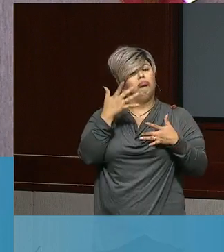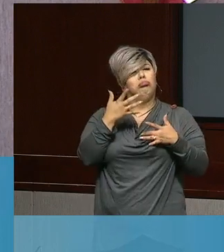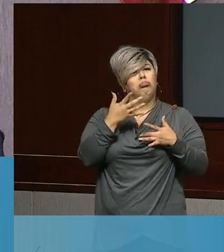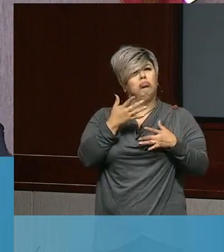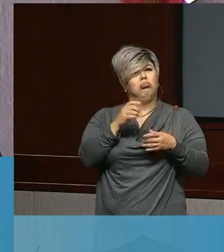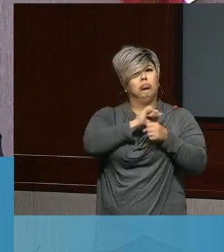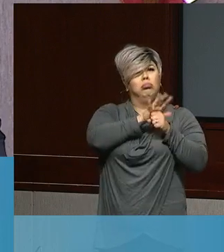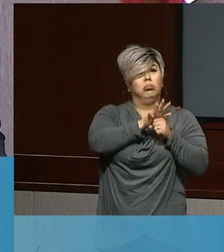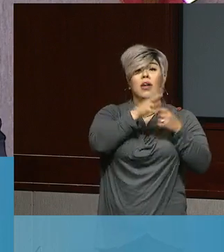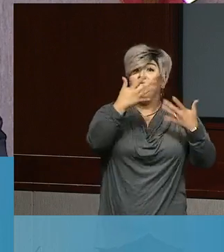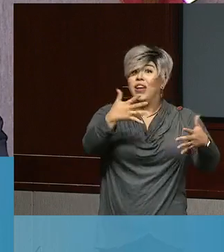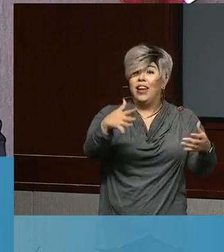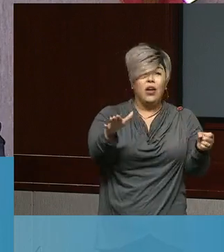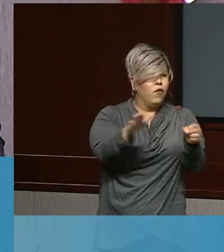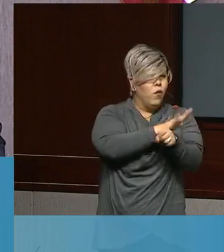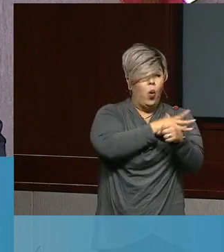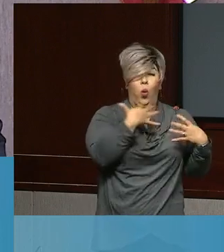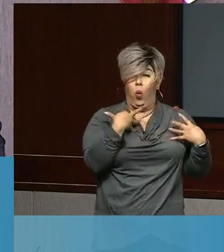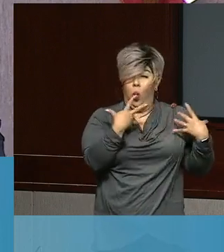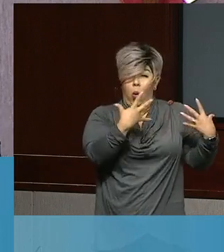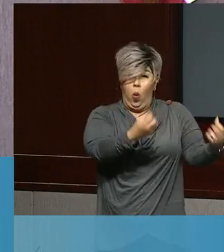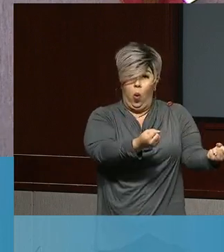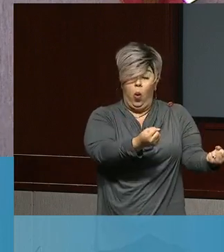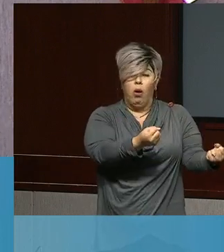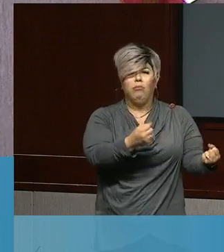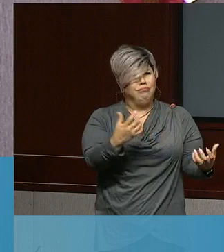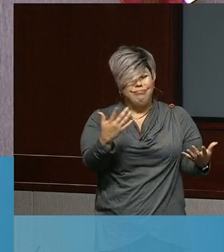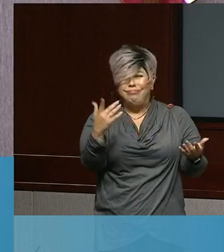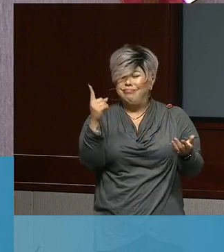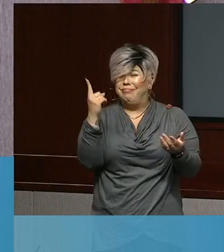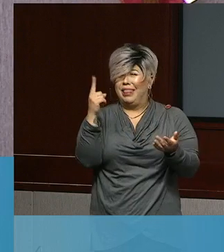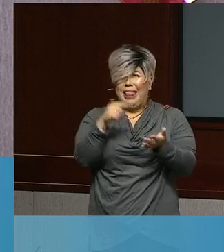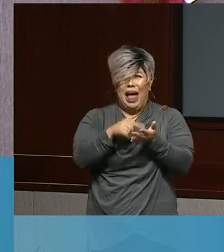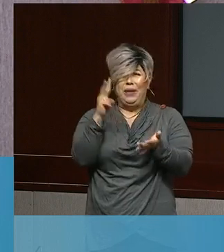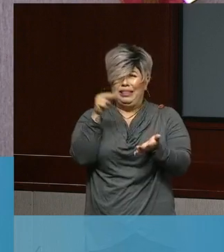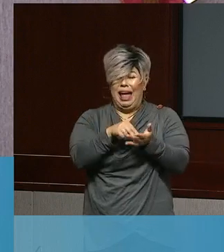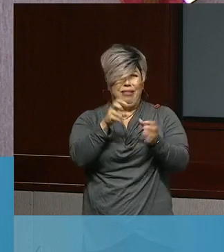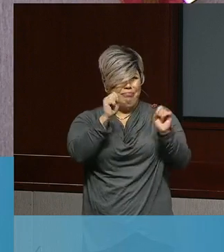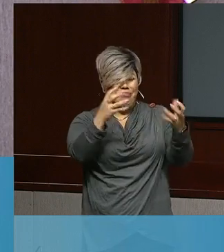have recovered, there are thousands of you.